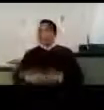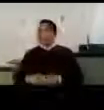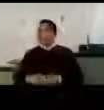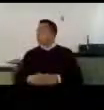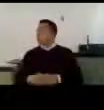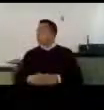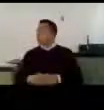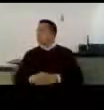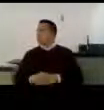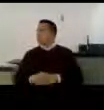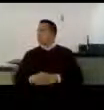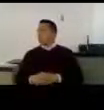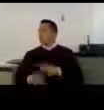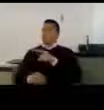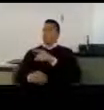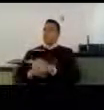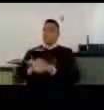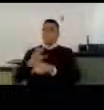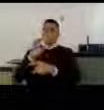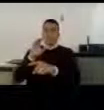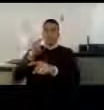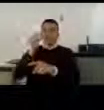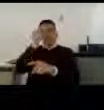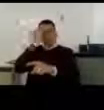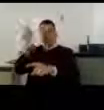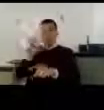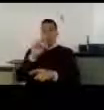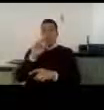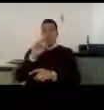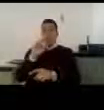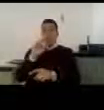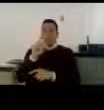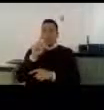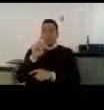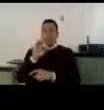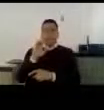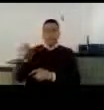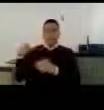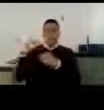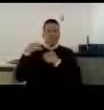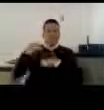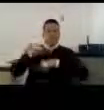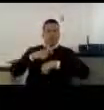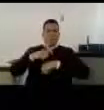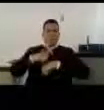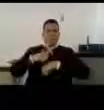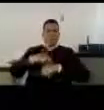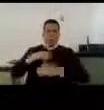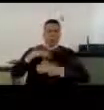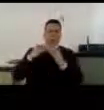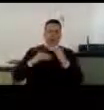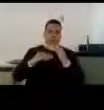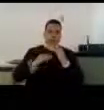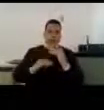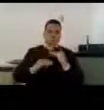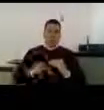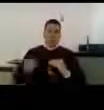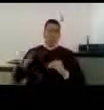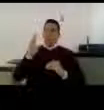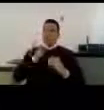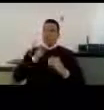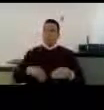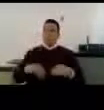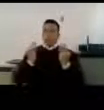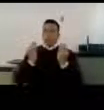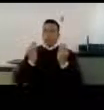Panelists, I wanted to let you know that Candace over here is our timekeeper. So keep a lookout for her to get an idea of how much time you have left.